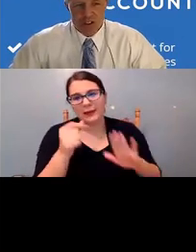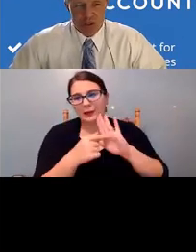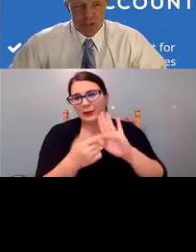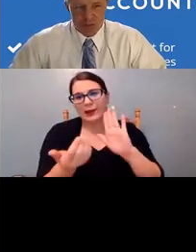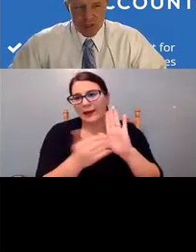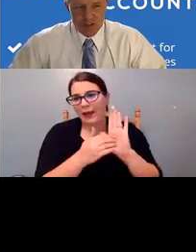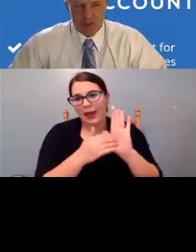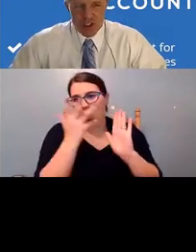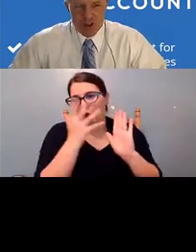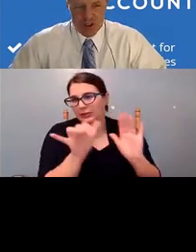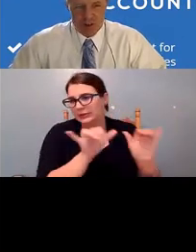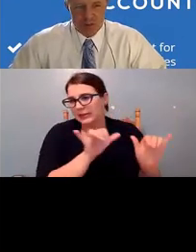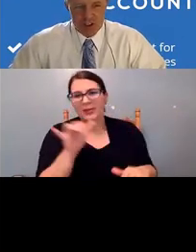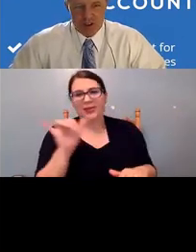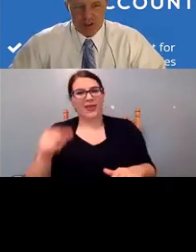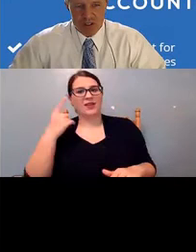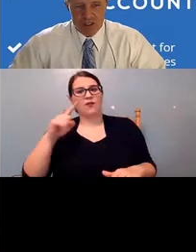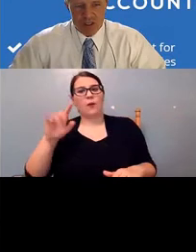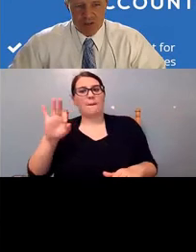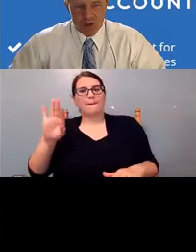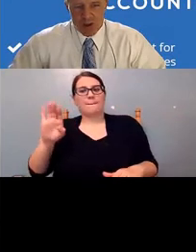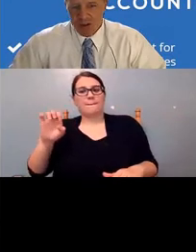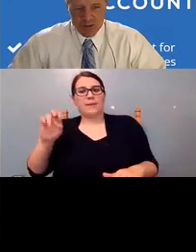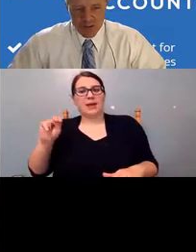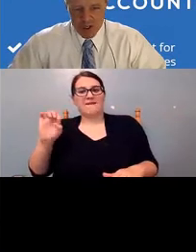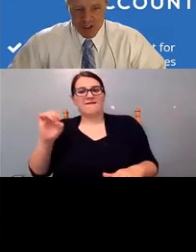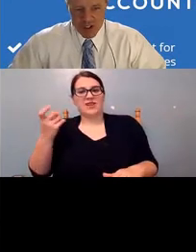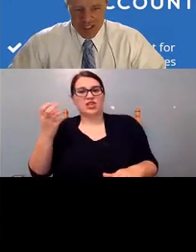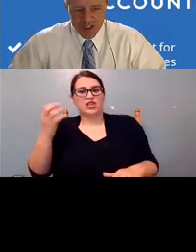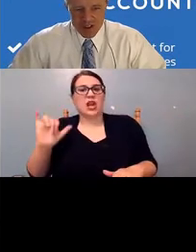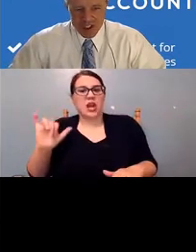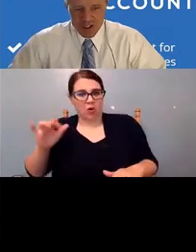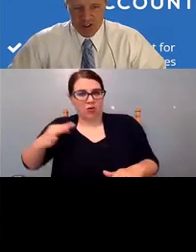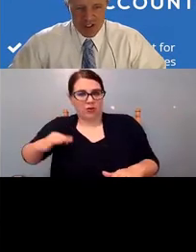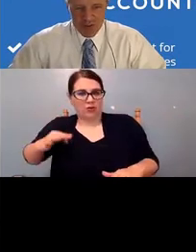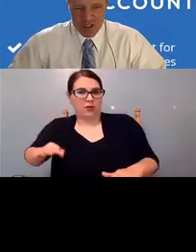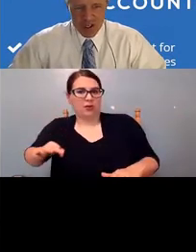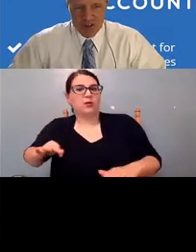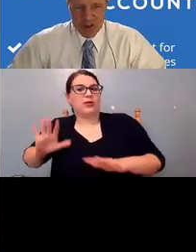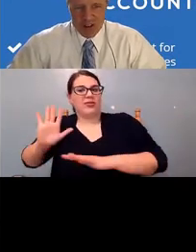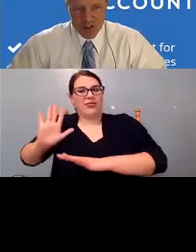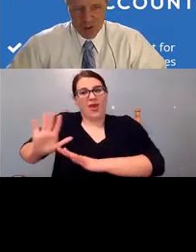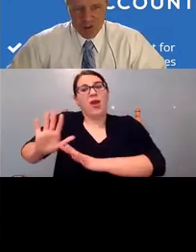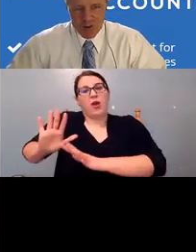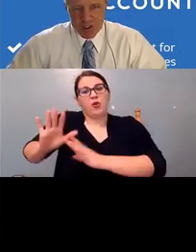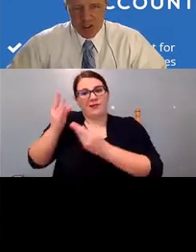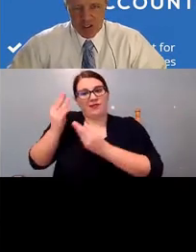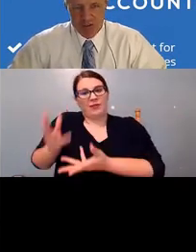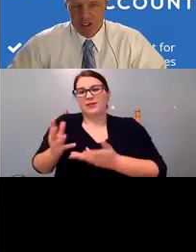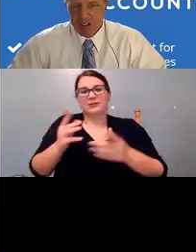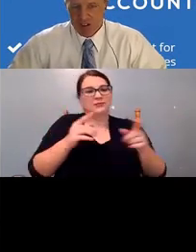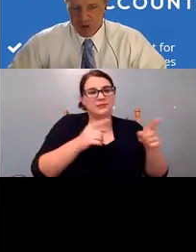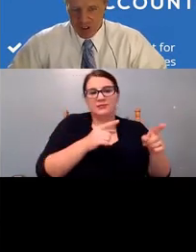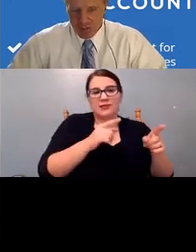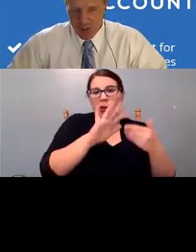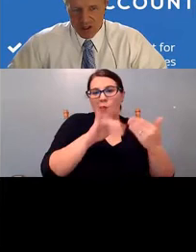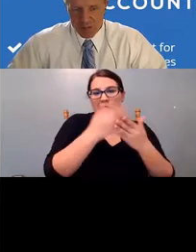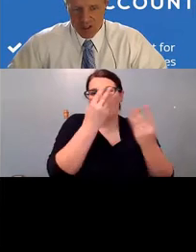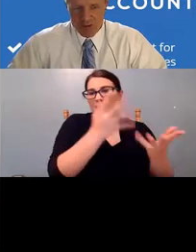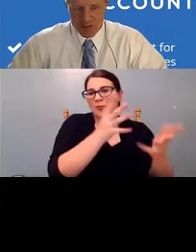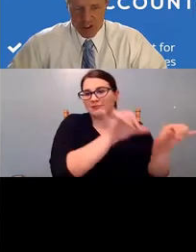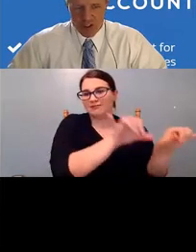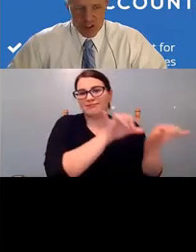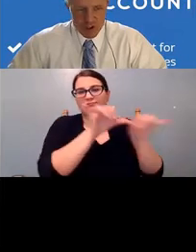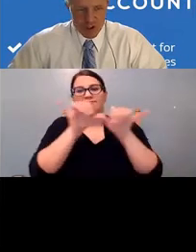presentation. It's going to be the beneficiary information, but all the information here that you see for the authorized legal representative is going to be on